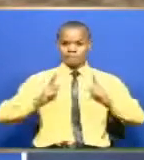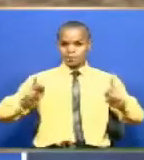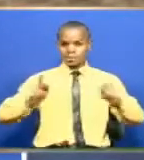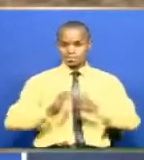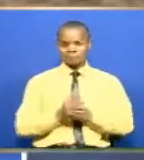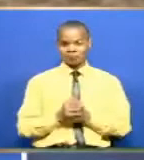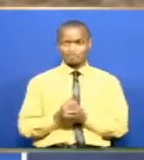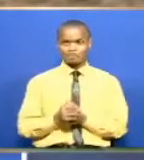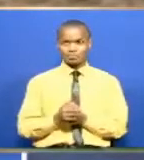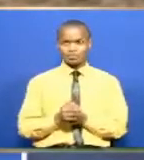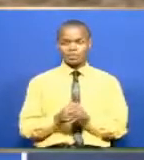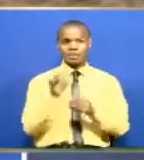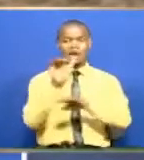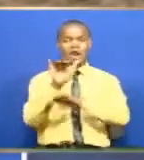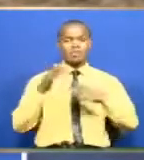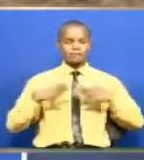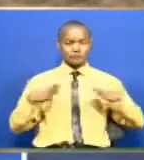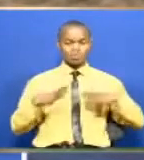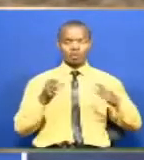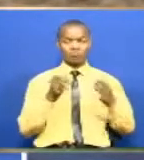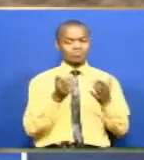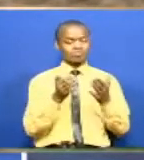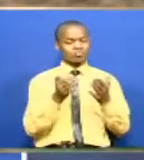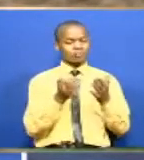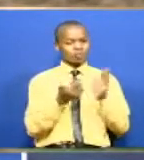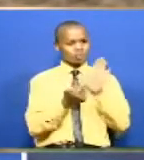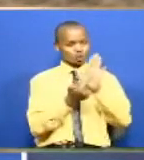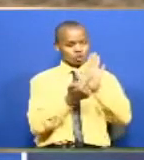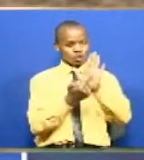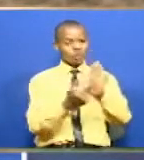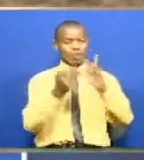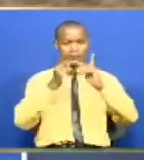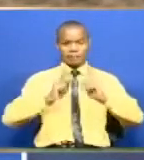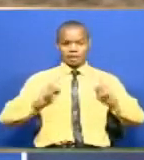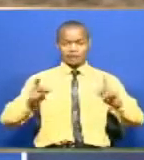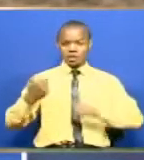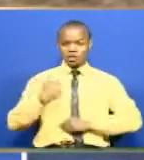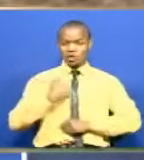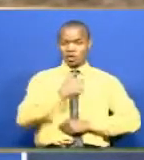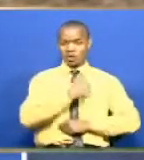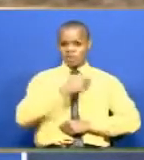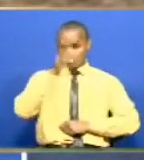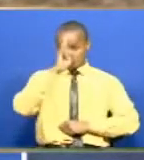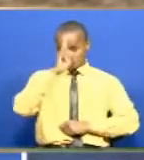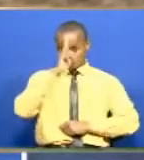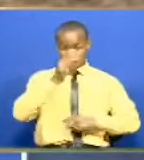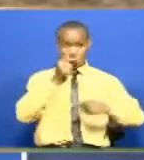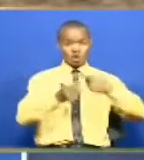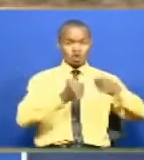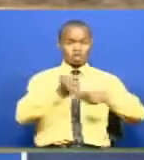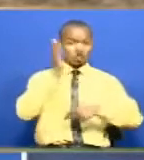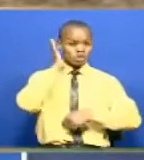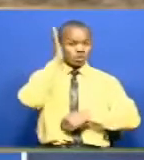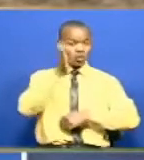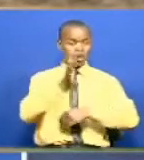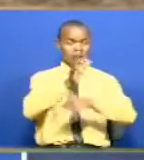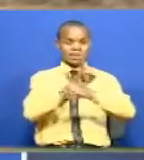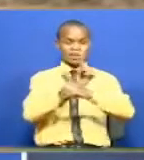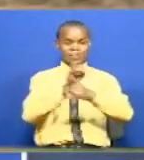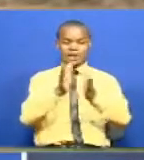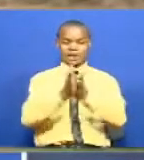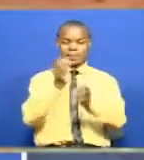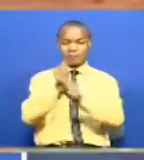hii watumishe amani, na sisi kwa maofisa wa usalama tutaendelea kuweka doria katika area hii mpaka